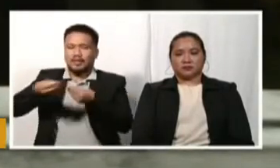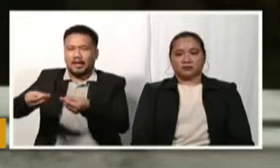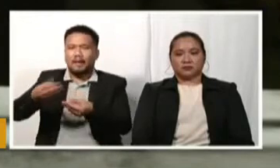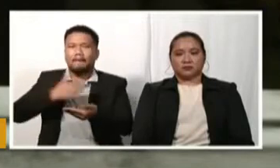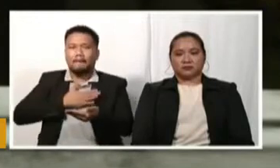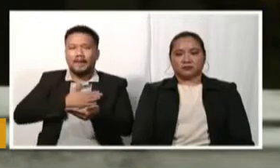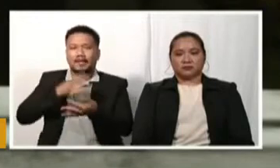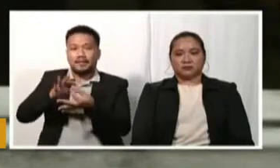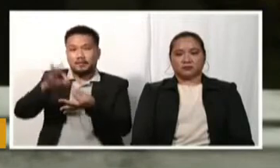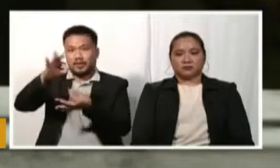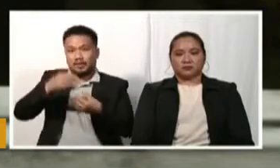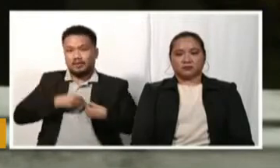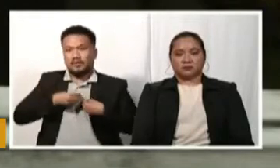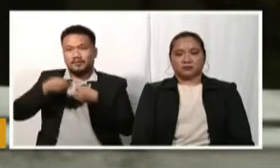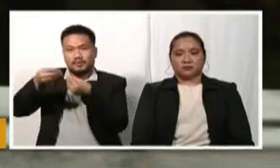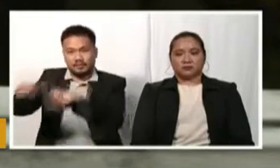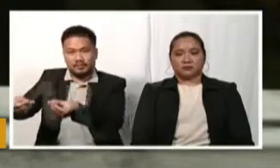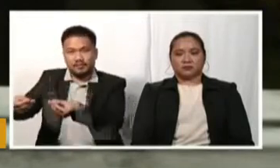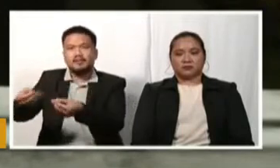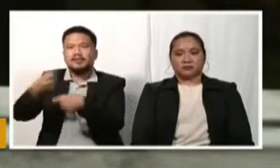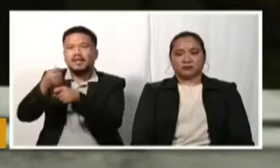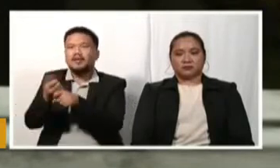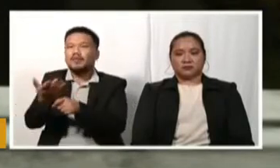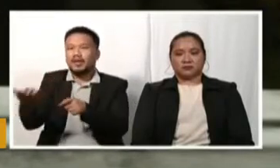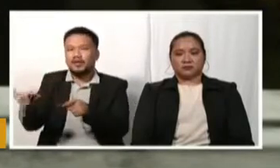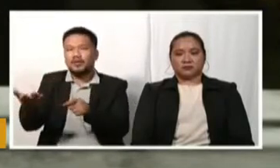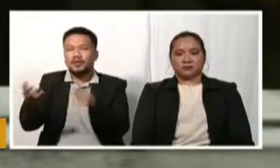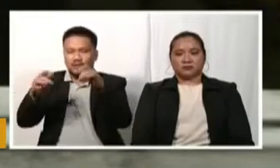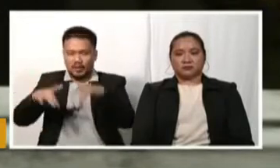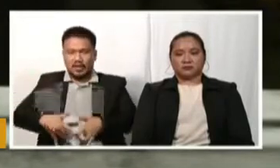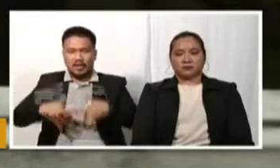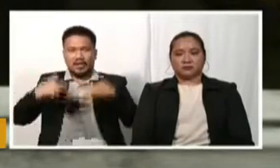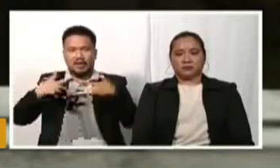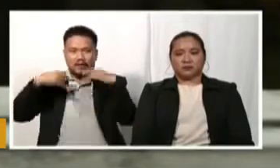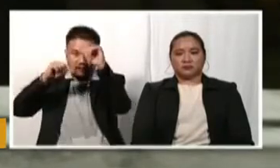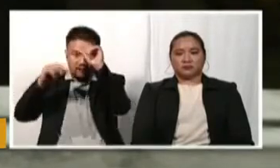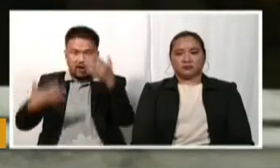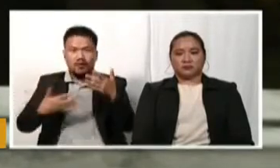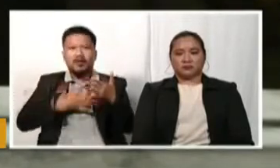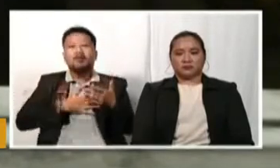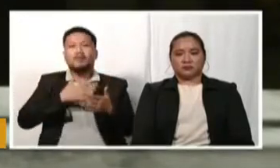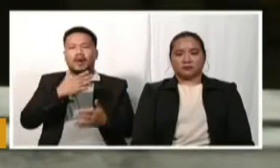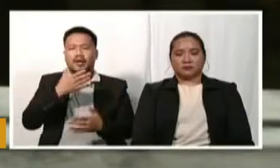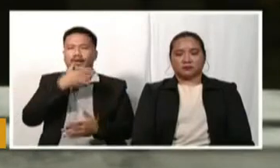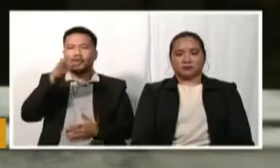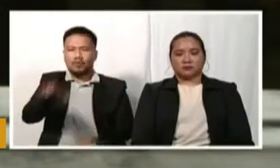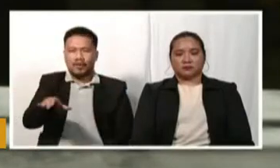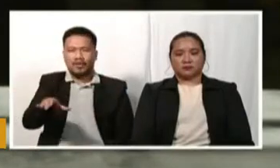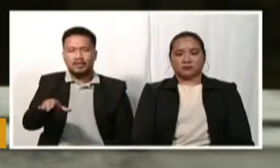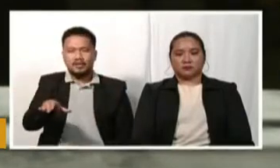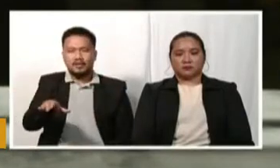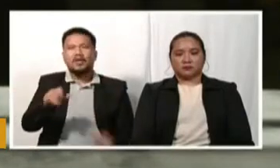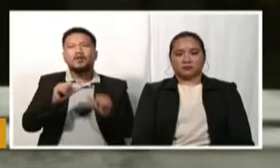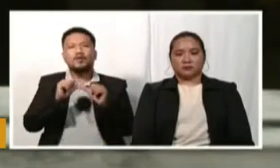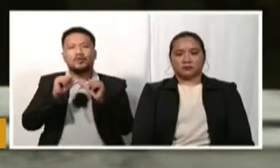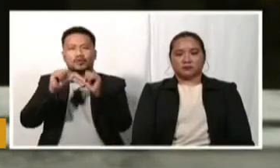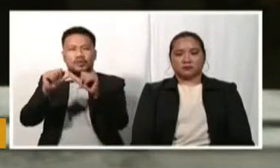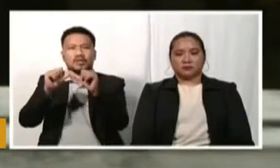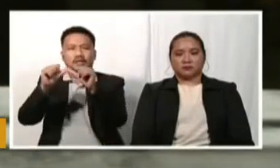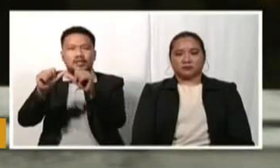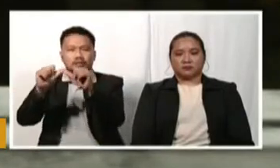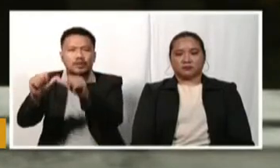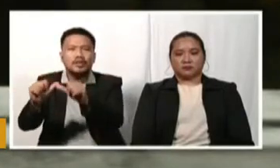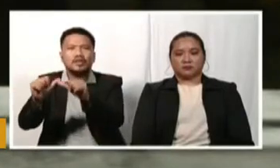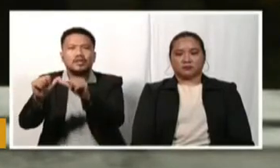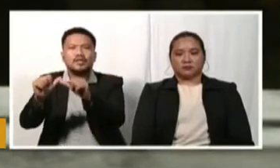within you and make you live by my statutes, careful to observe my